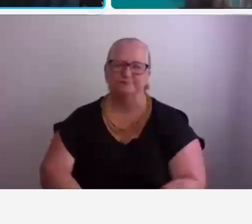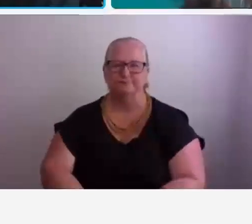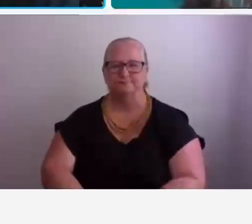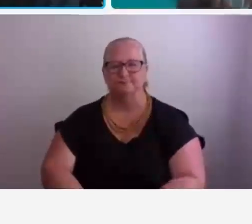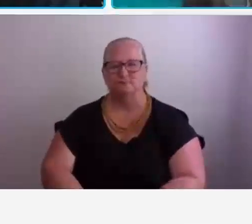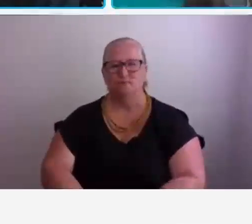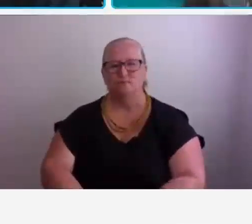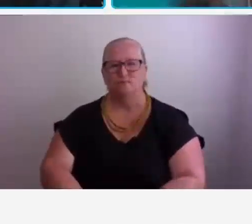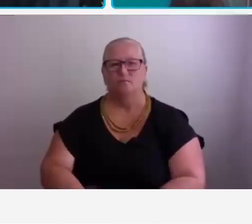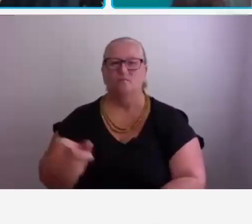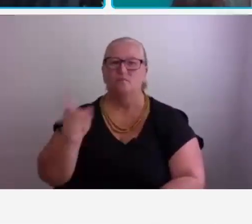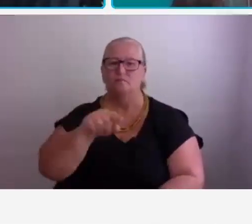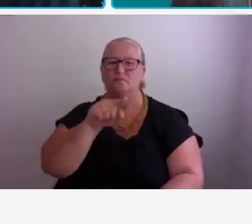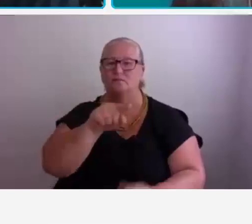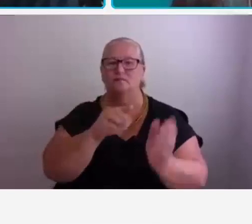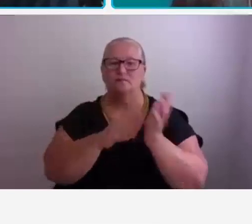Mark, back to a couple on ANAC.